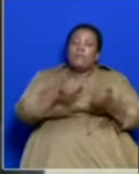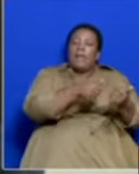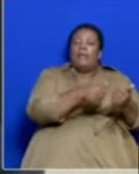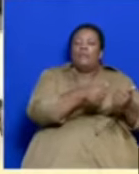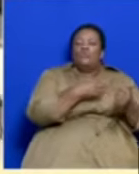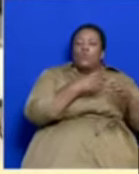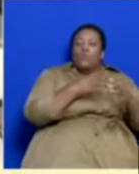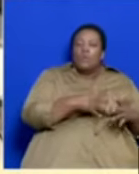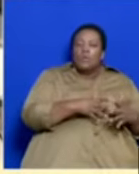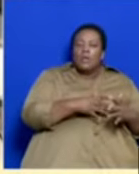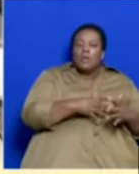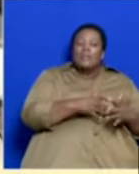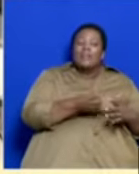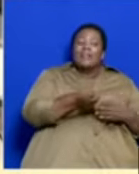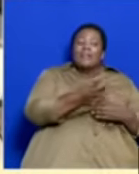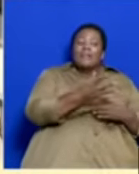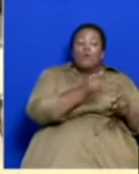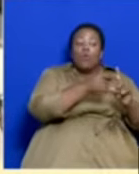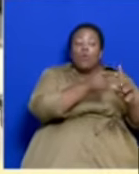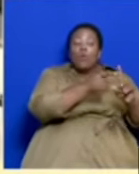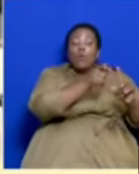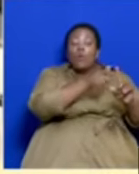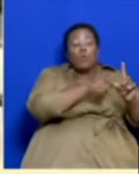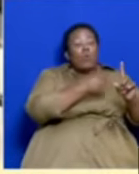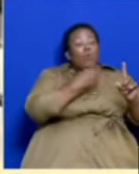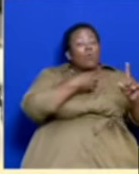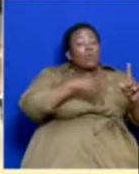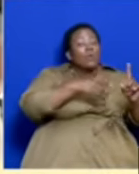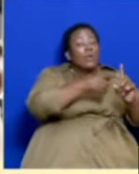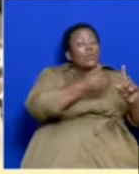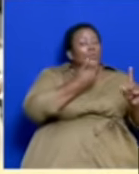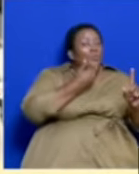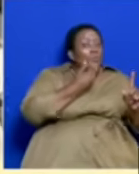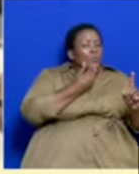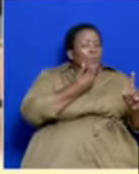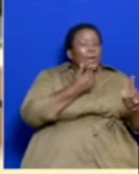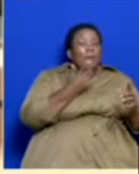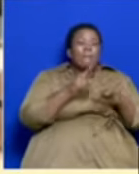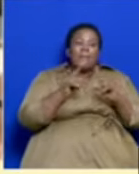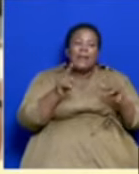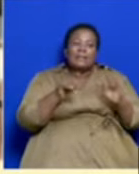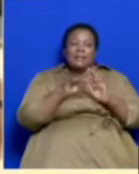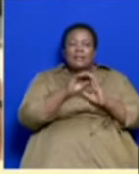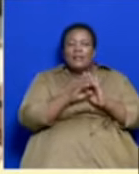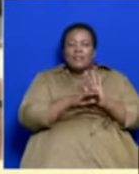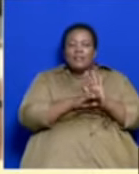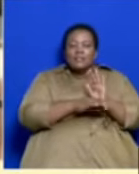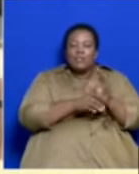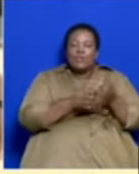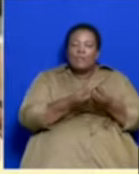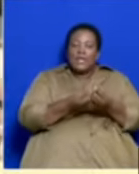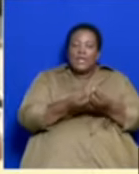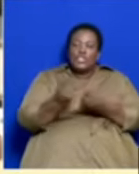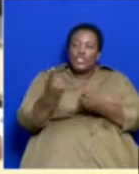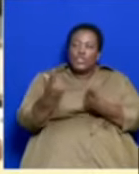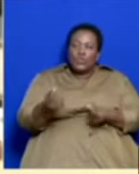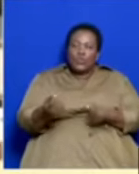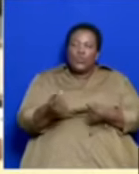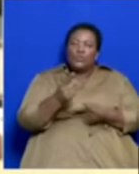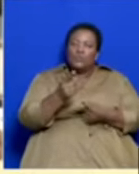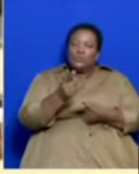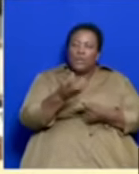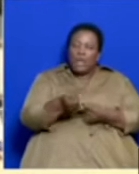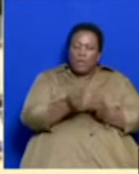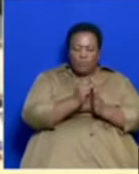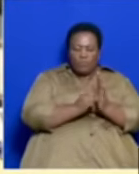that list of things that were not done and which you record in your statement